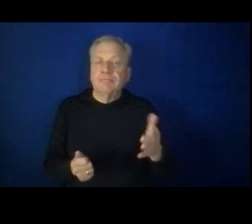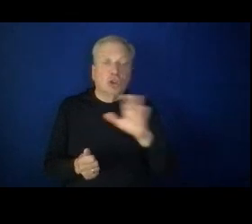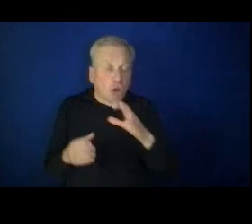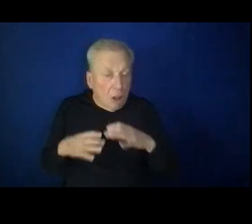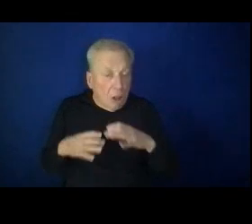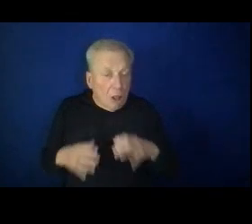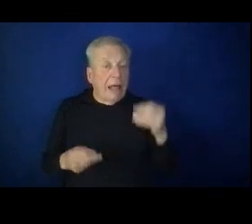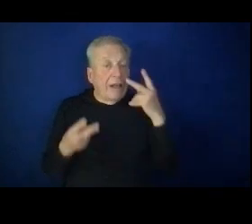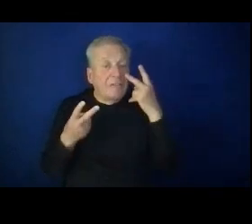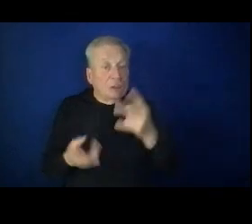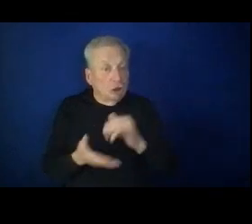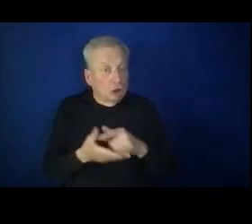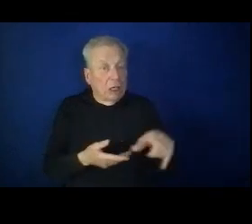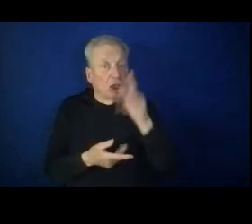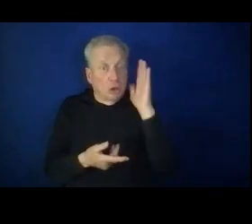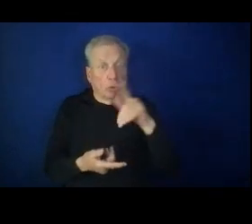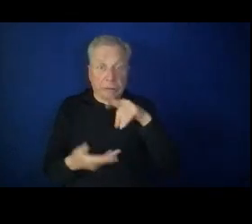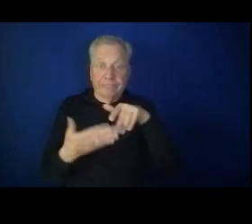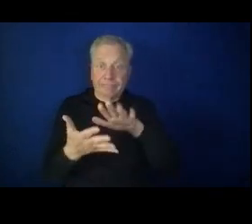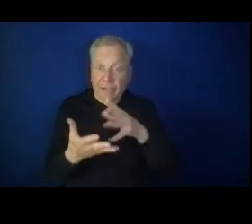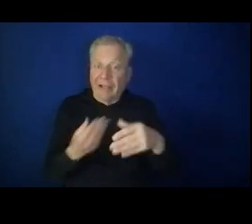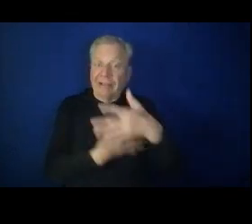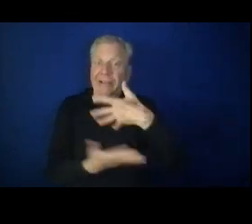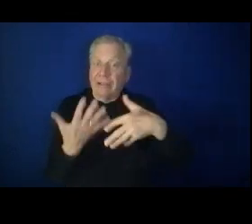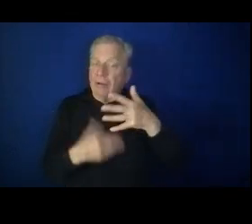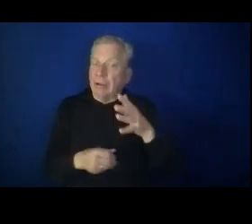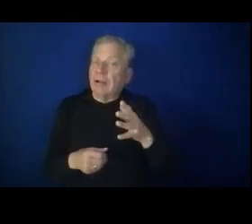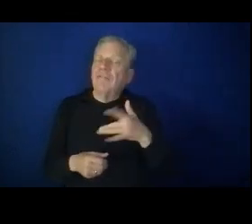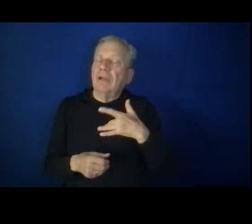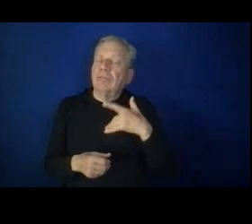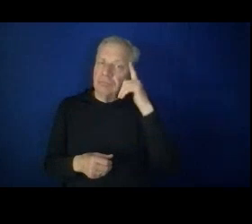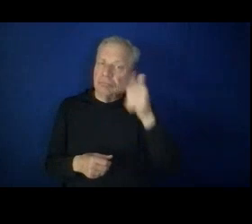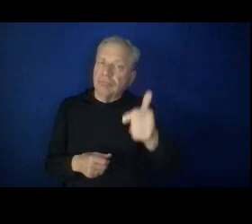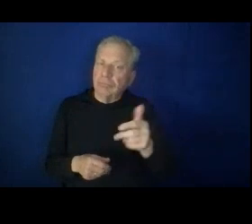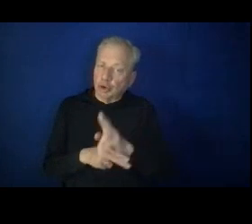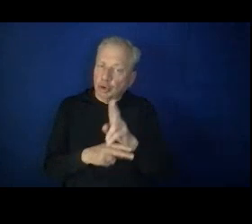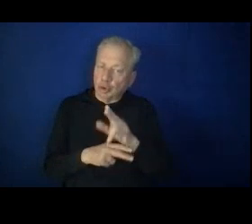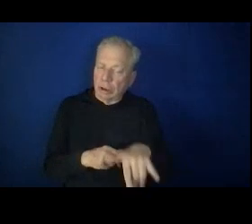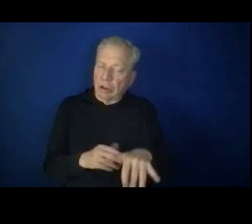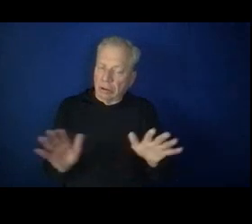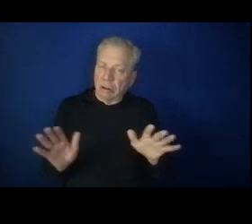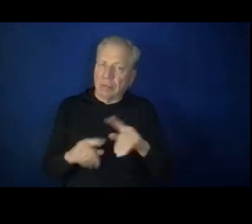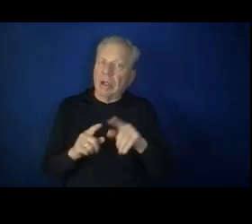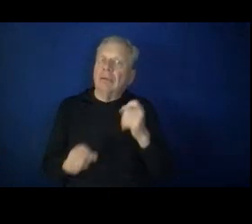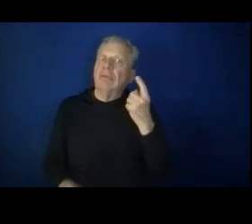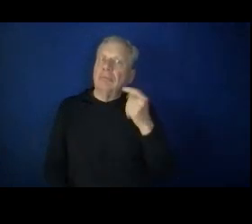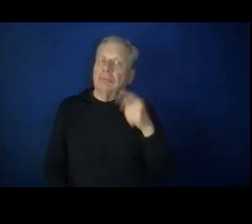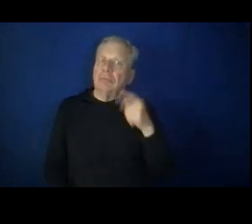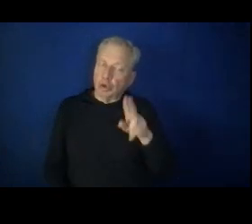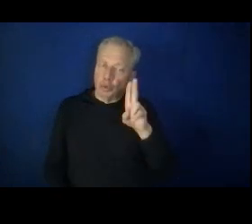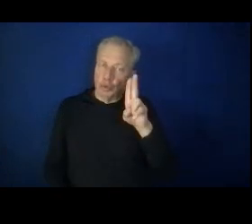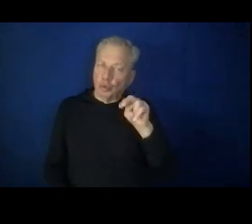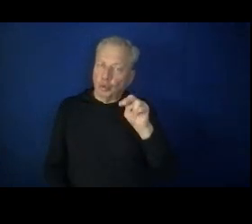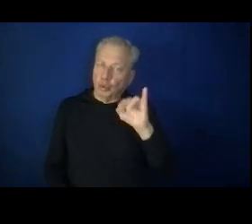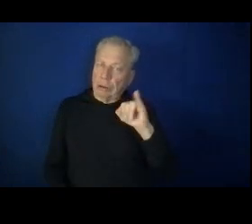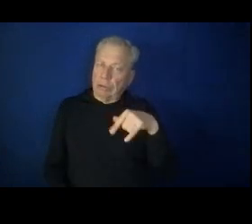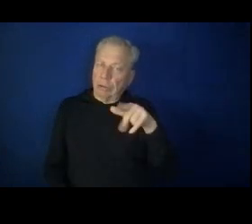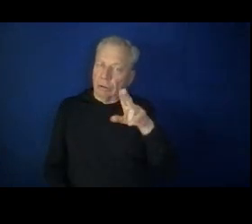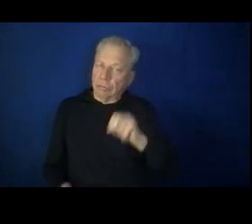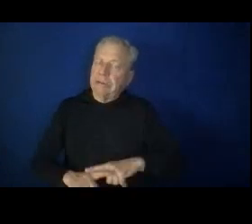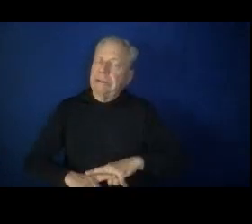visitors that you're going to be interacting with, then feel free to use that. But this is a pretty unique place. I think we can